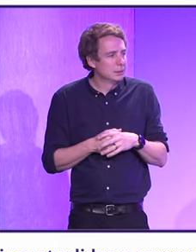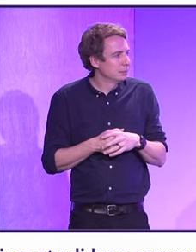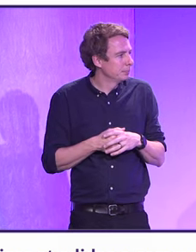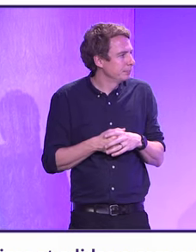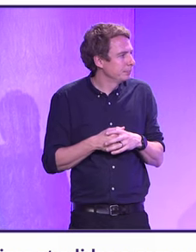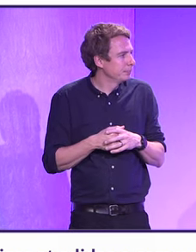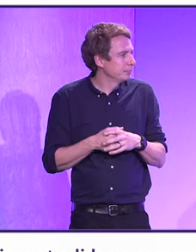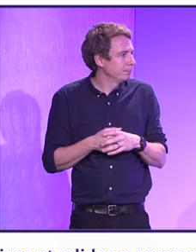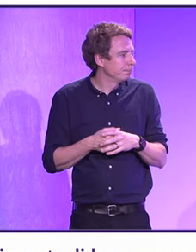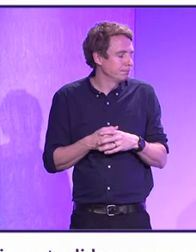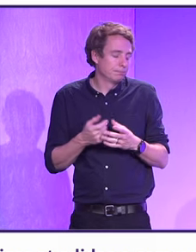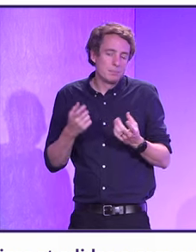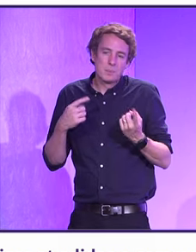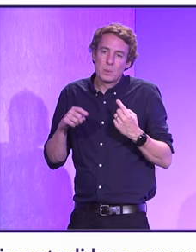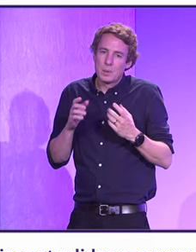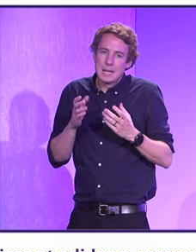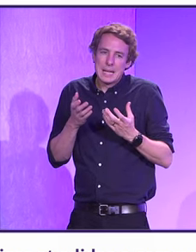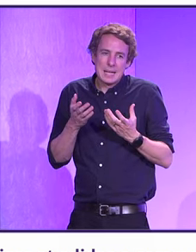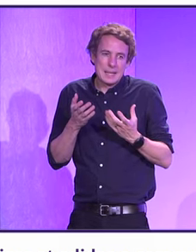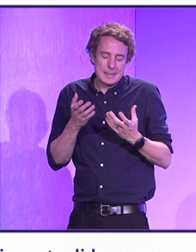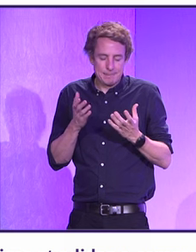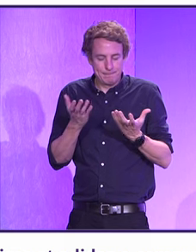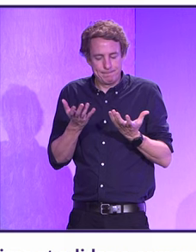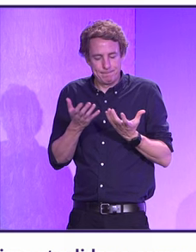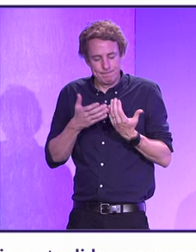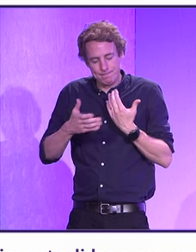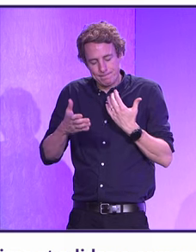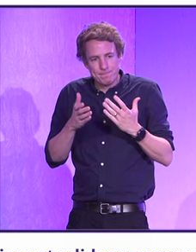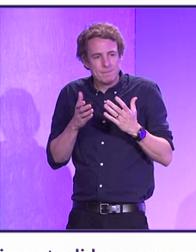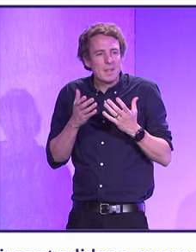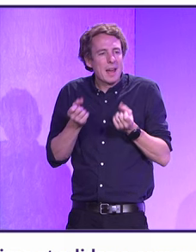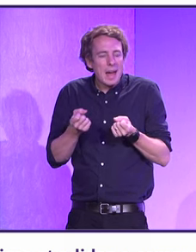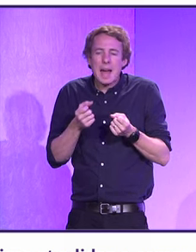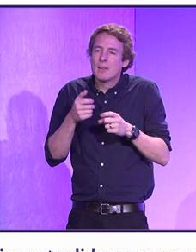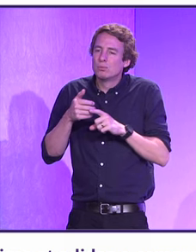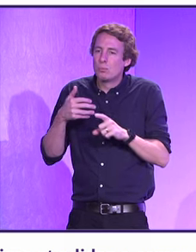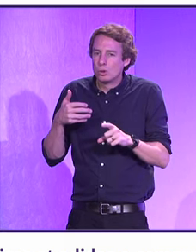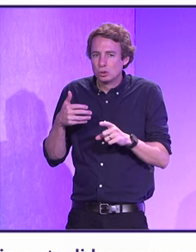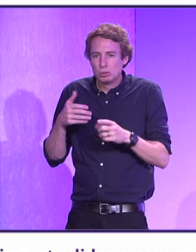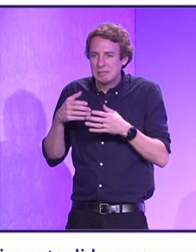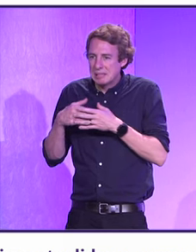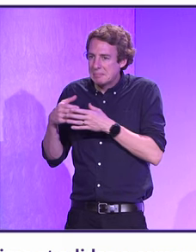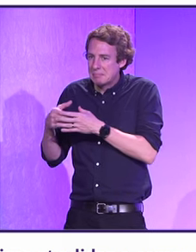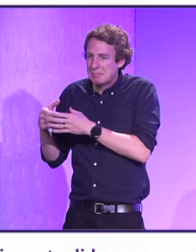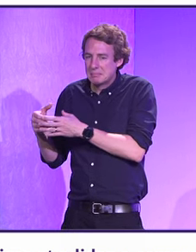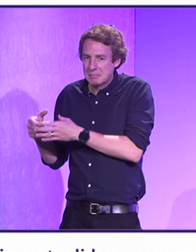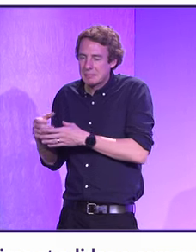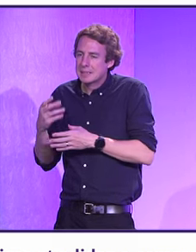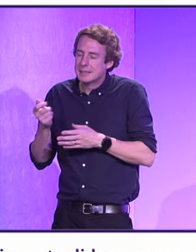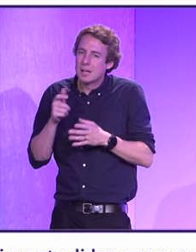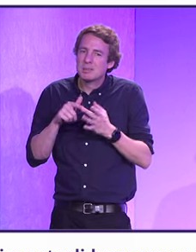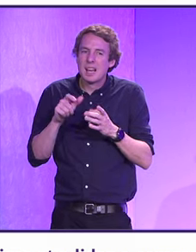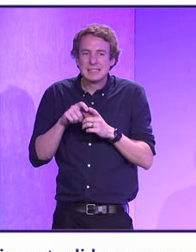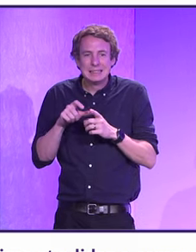responsibilities. And we, at some point earlier, we had like a couple of repositories and we had like